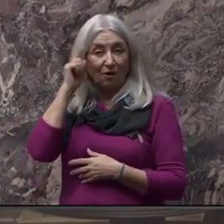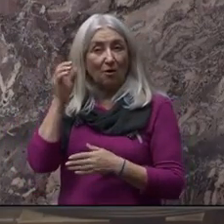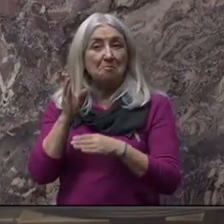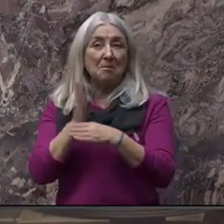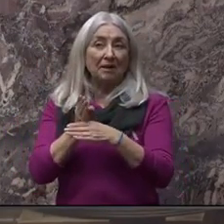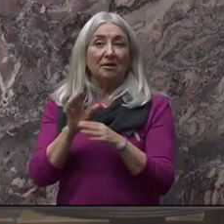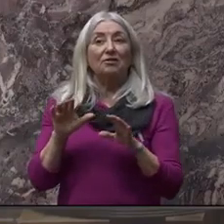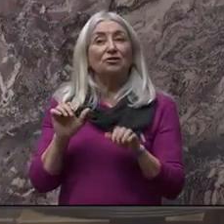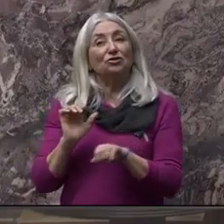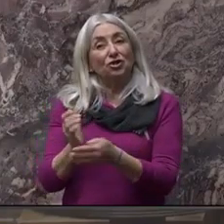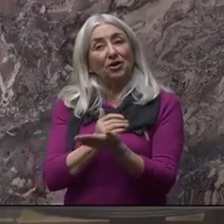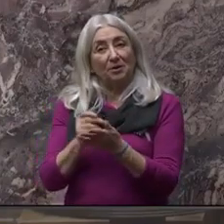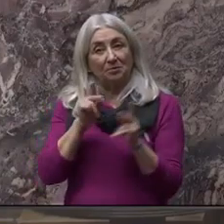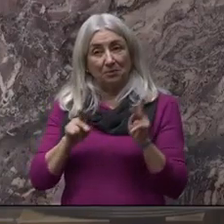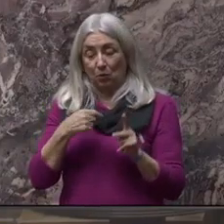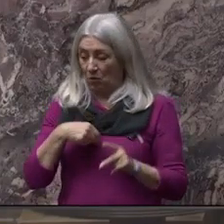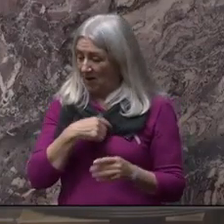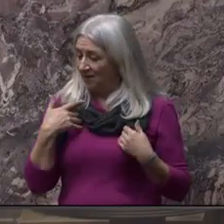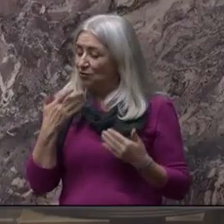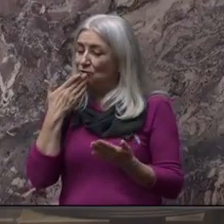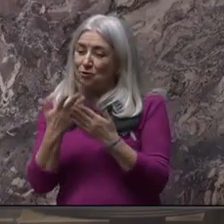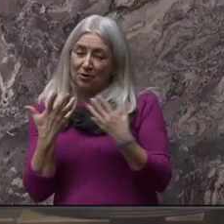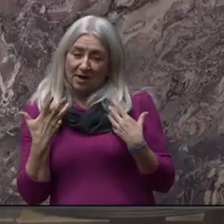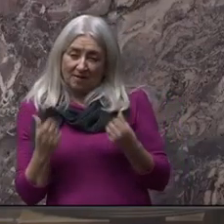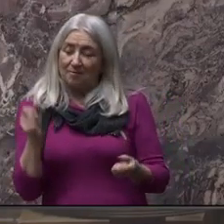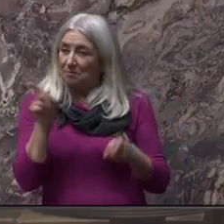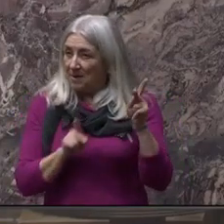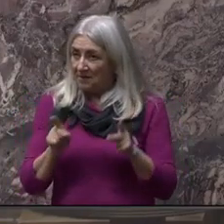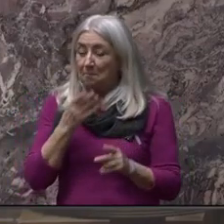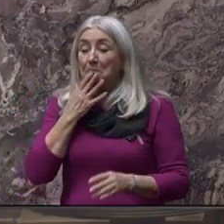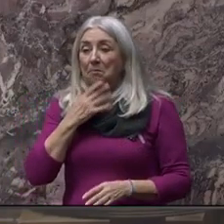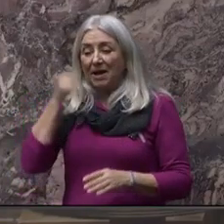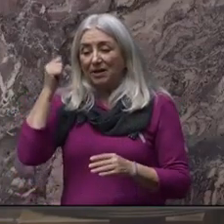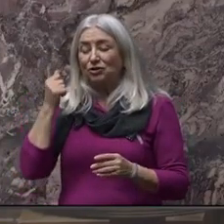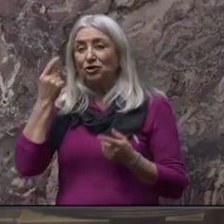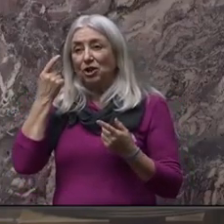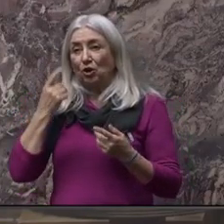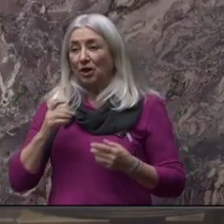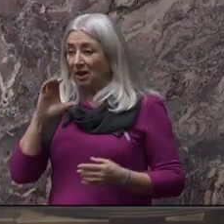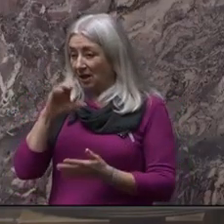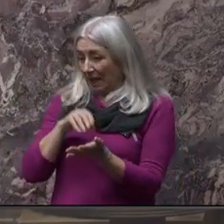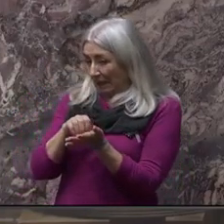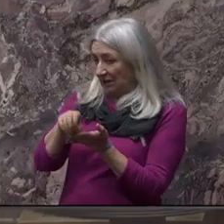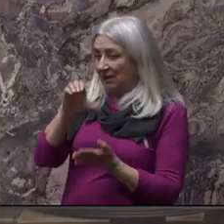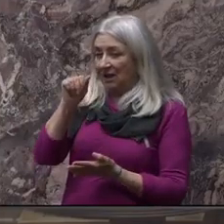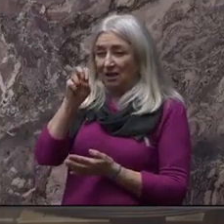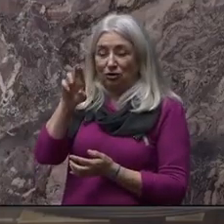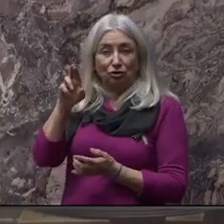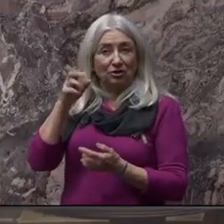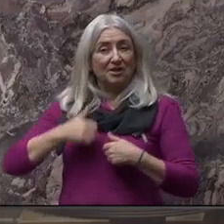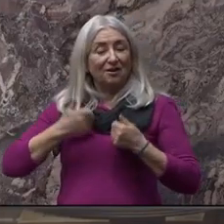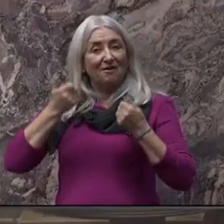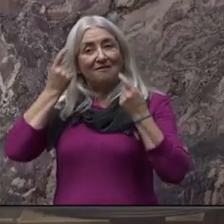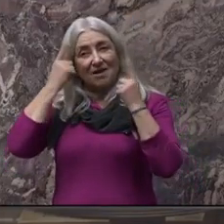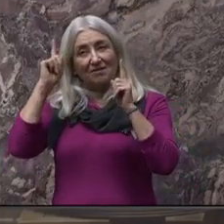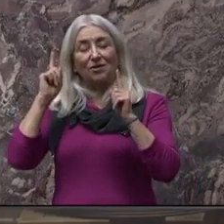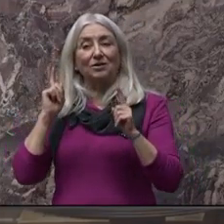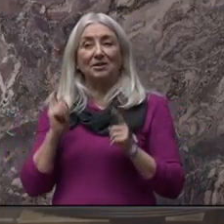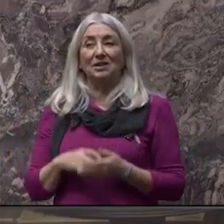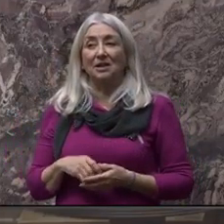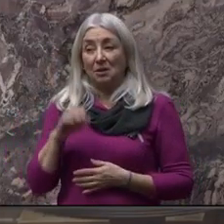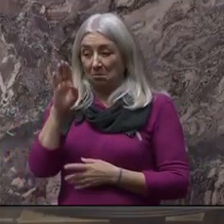best health outcomes, including the best cancer survival rates. BC students rank